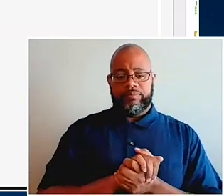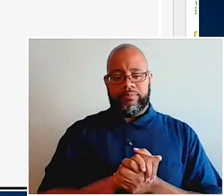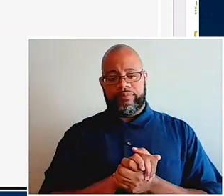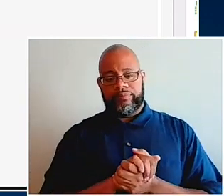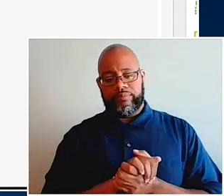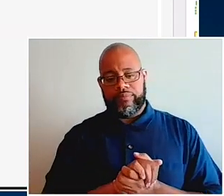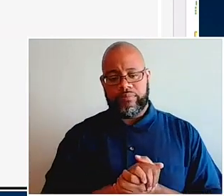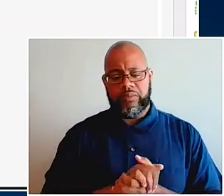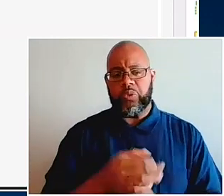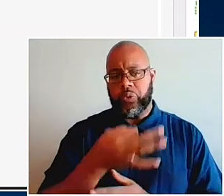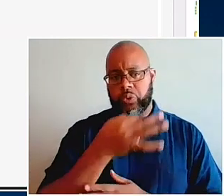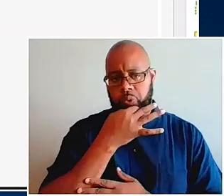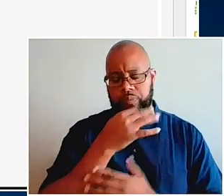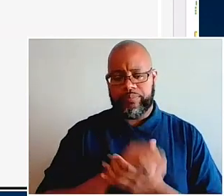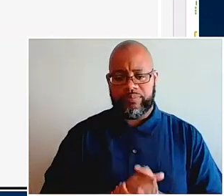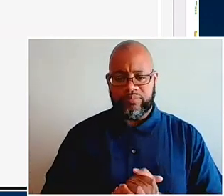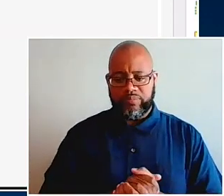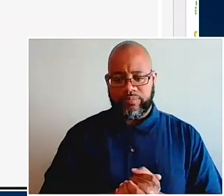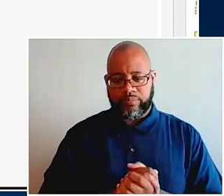momentarily